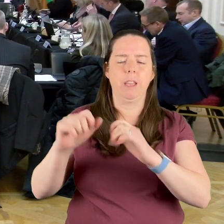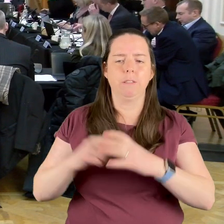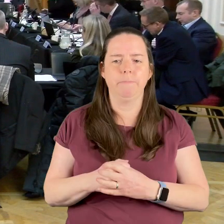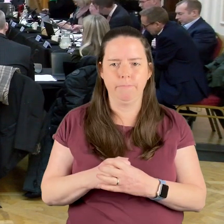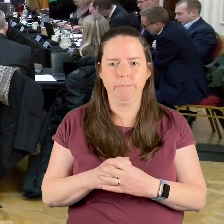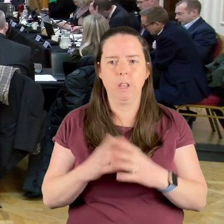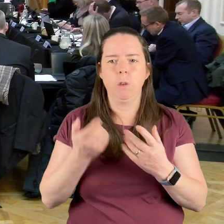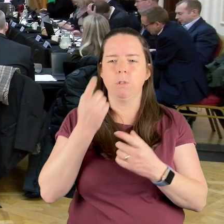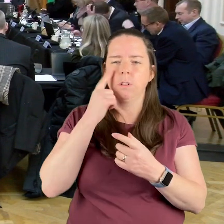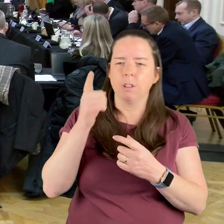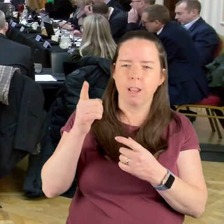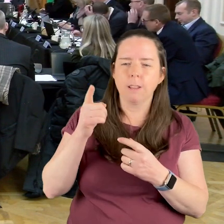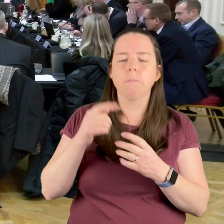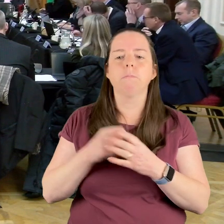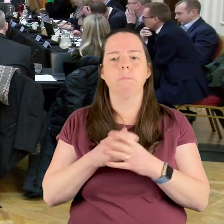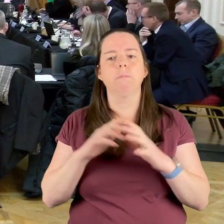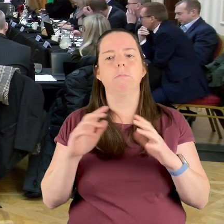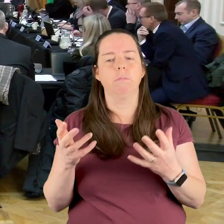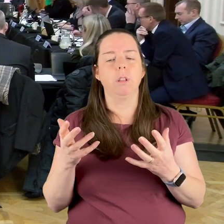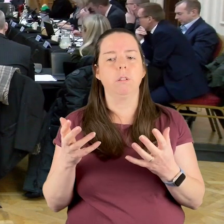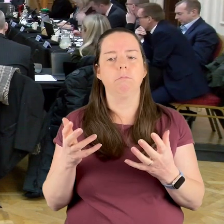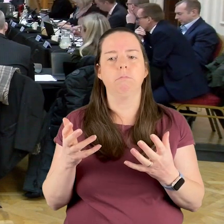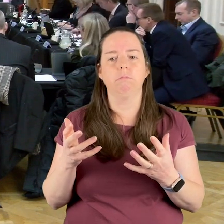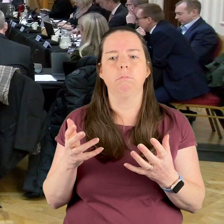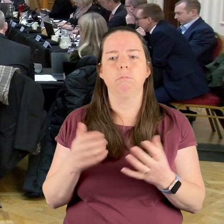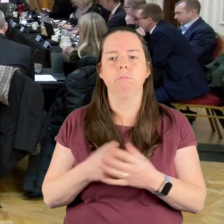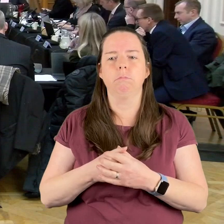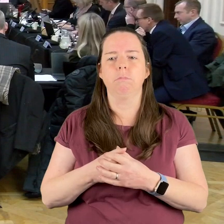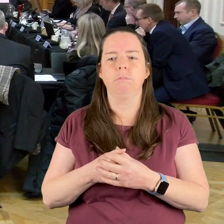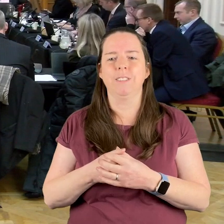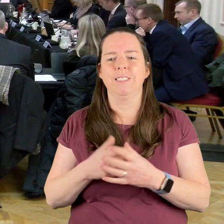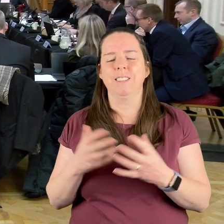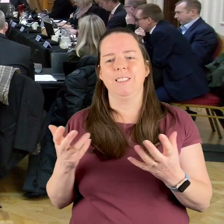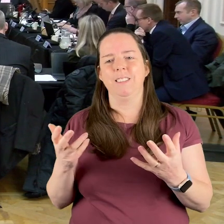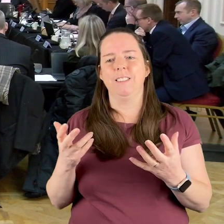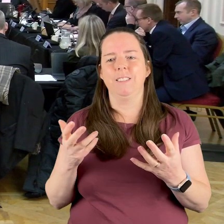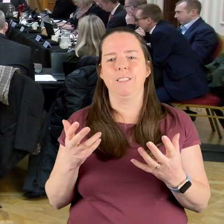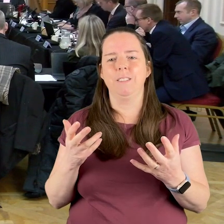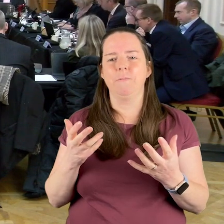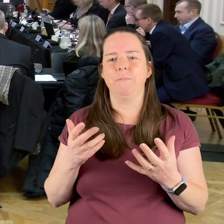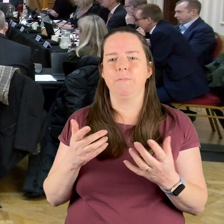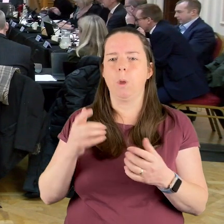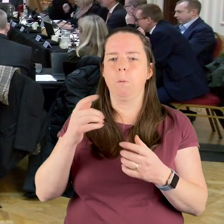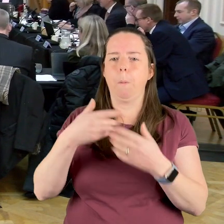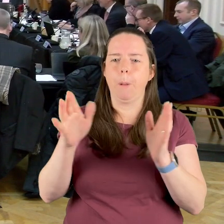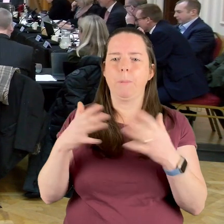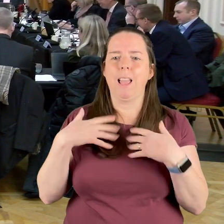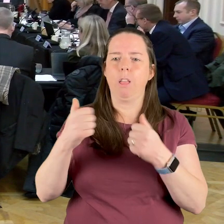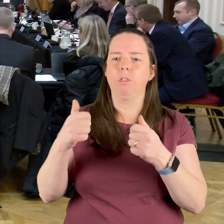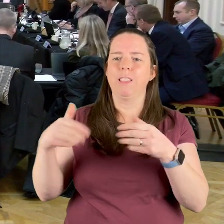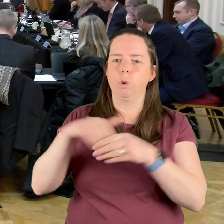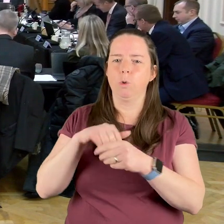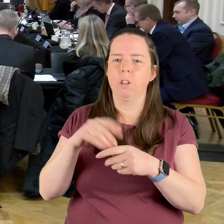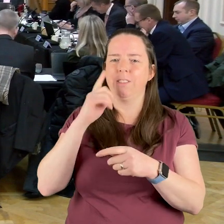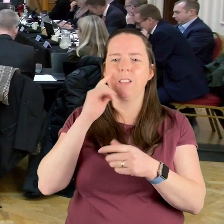I might ask Joe to talk about outpatients because he leads on that on our behalf. I was looking at him trying to catch his eye and go, you know, but anyway.